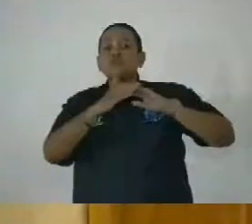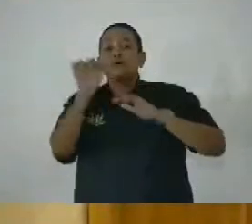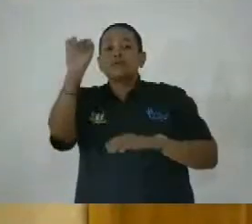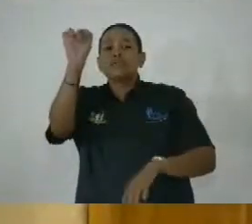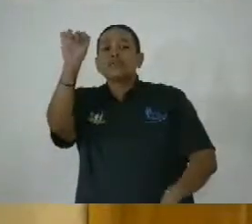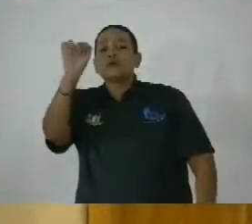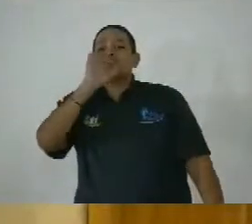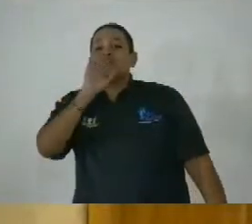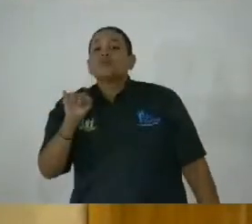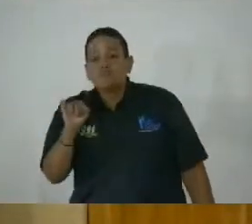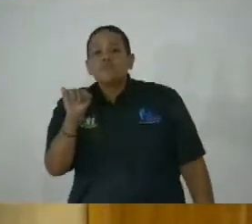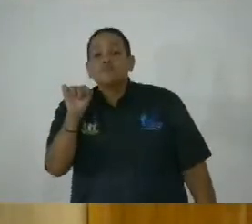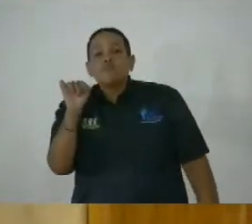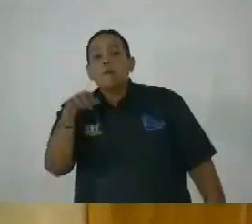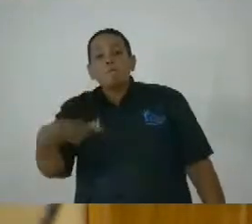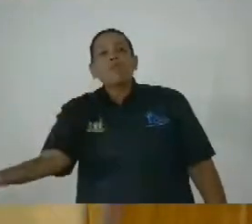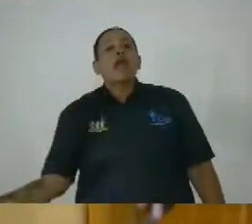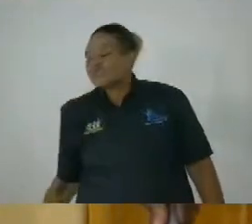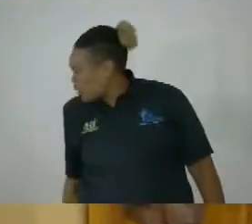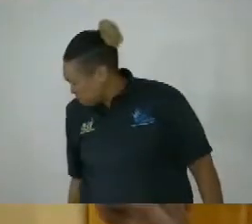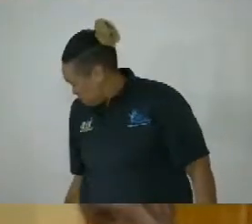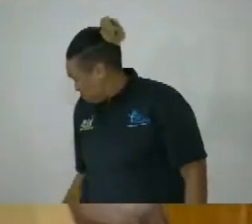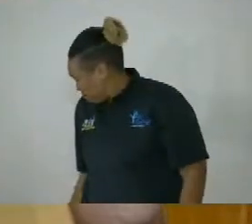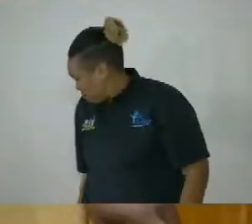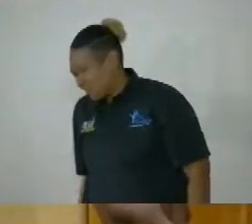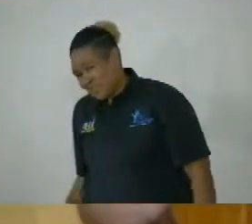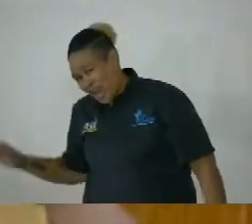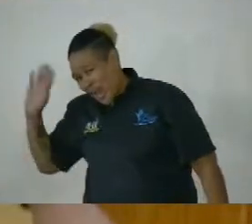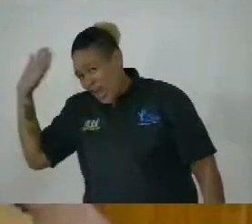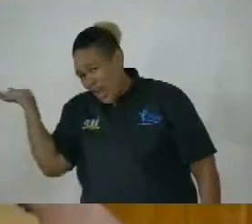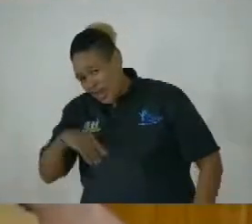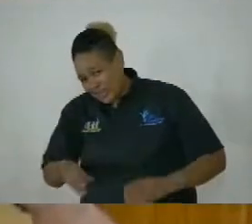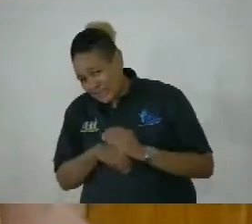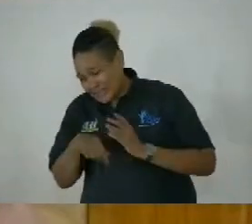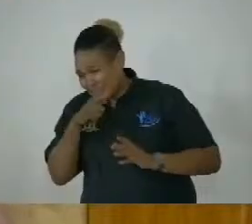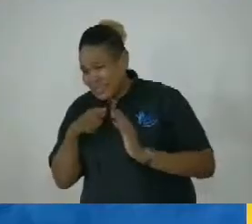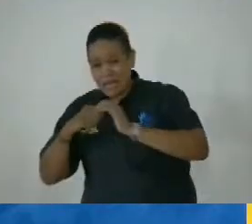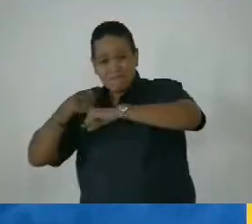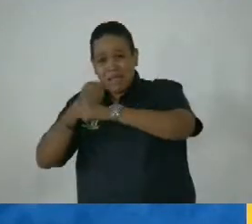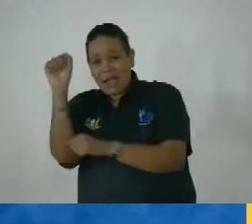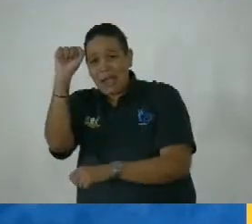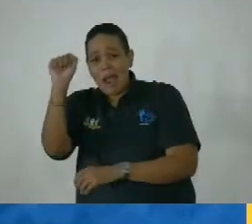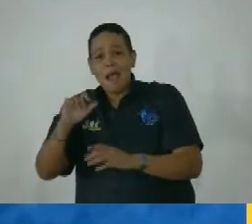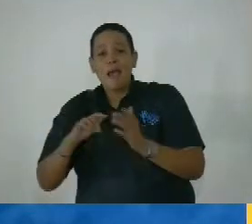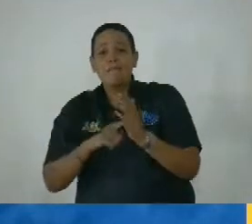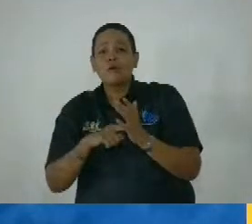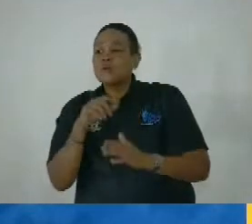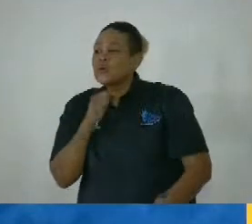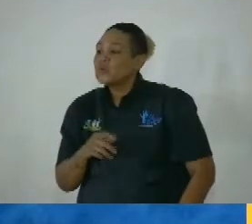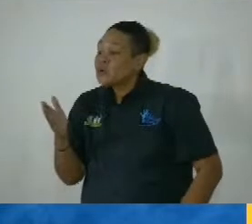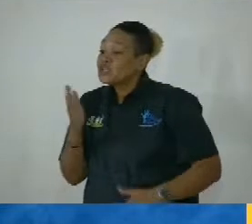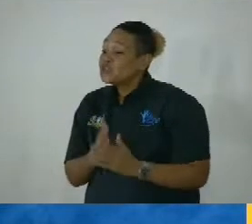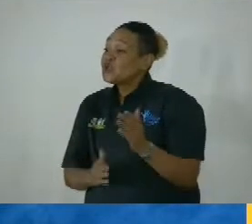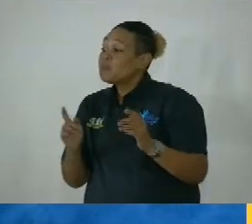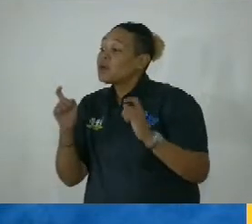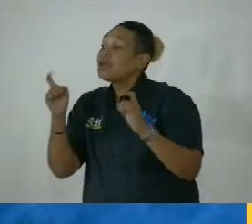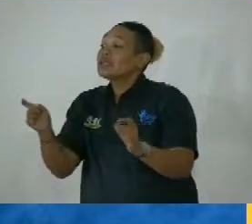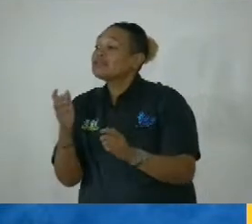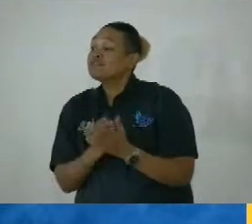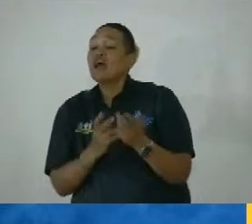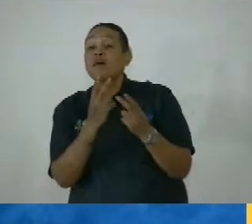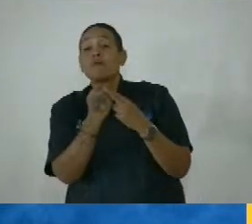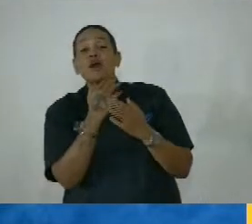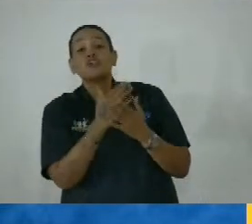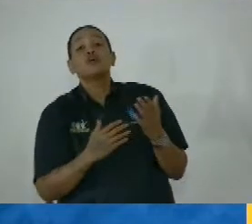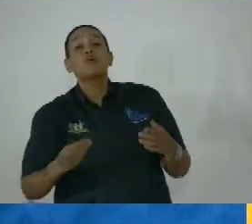were old, run down, and of all varieties of make and model that you could find in Jamaica. Some were gifts, some were borrowed, some were